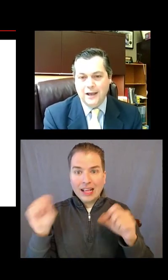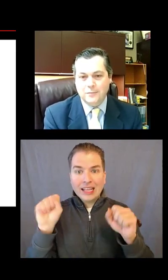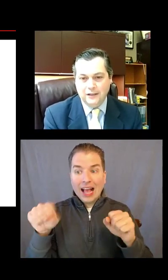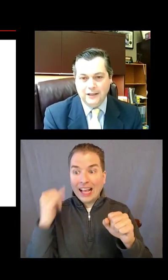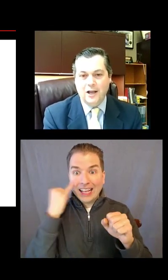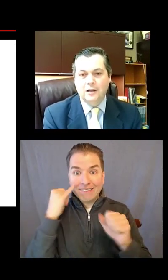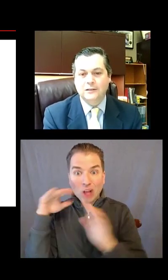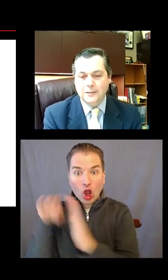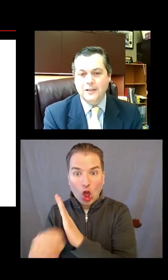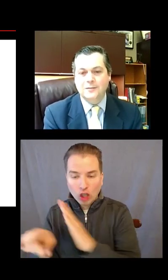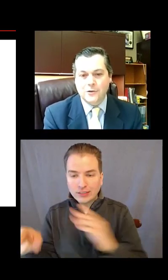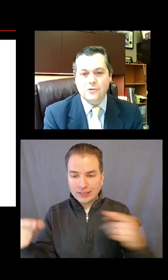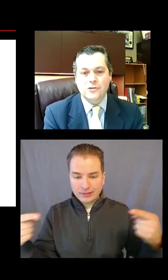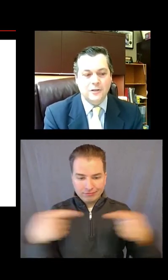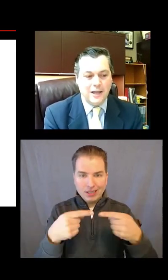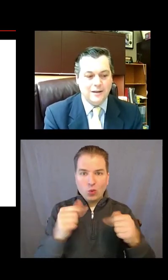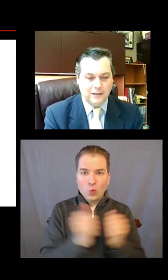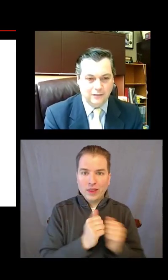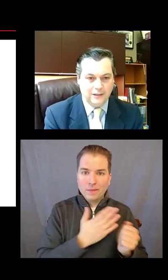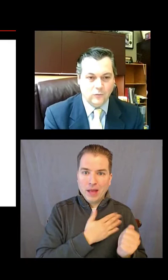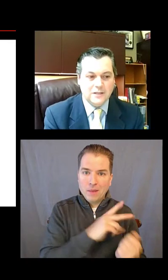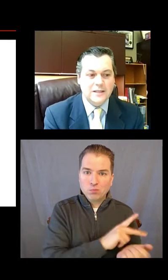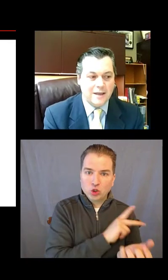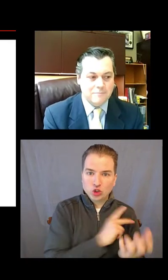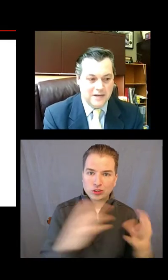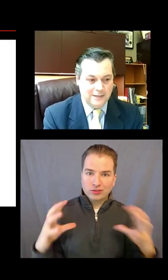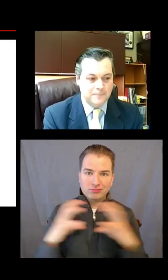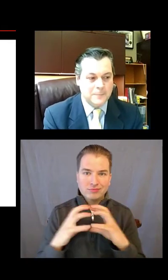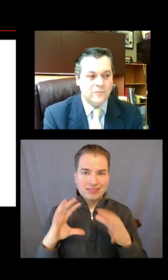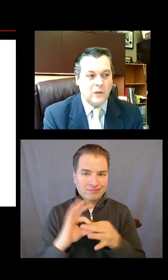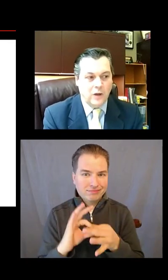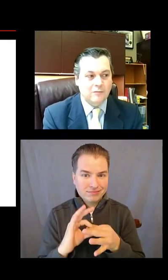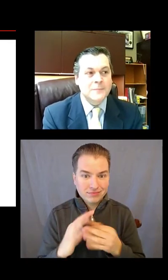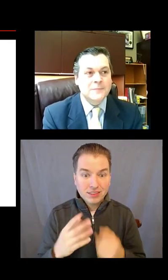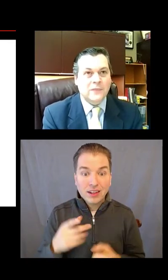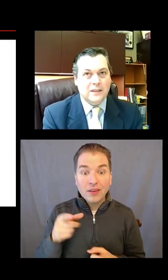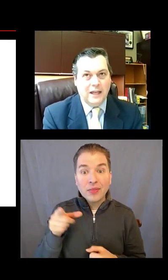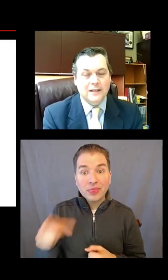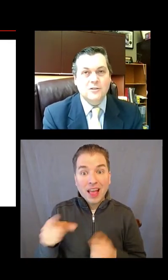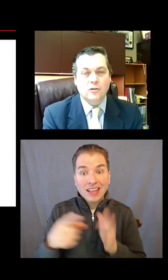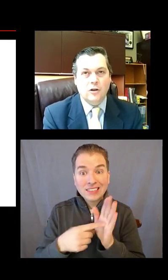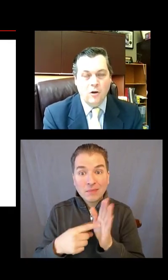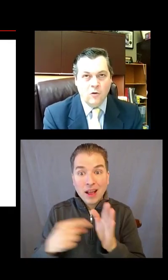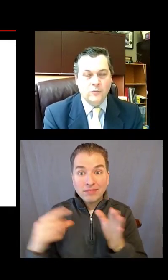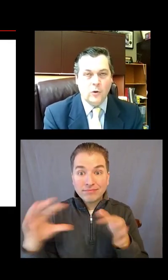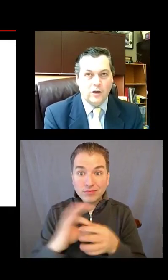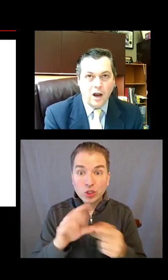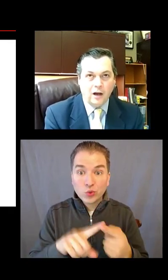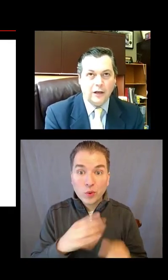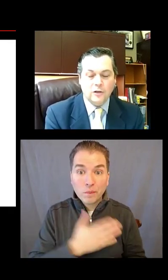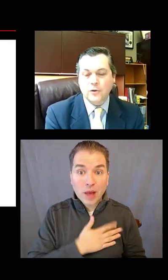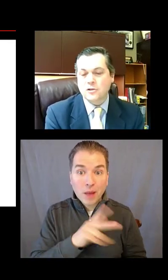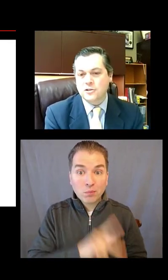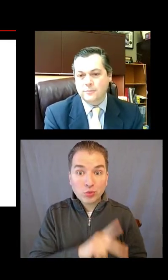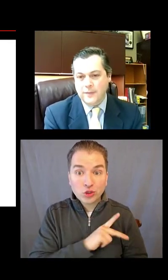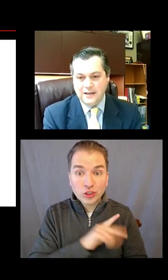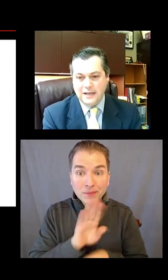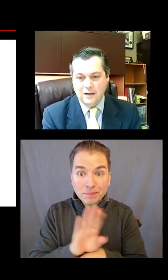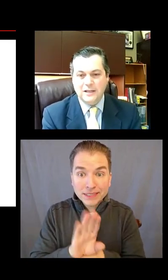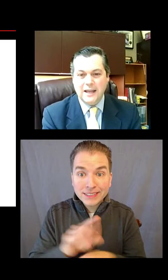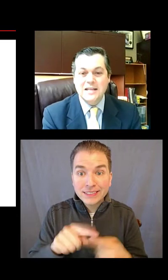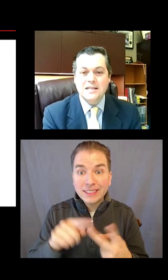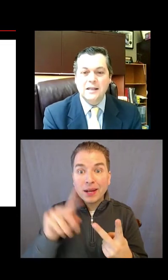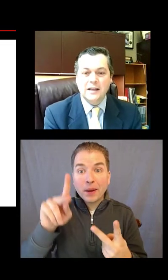is for liability. Unlimited personal liability. What does that mean? Well, That is your home, your car, your personal